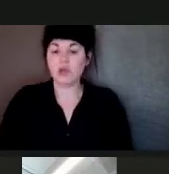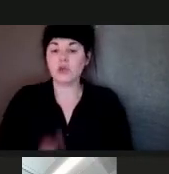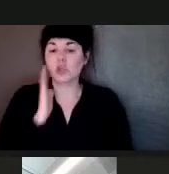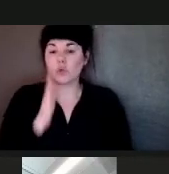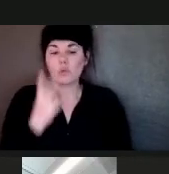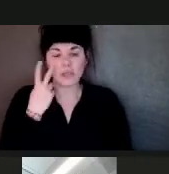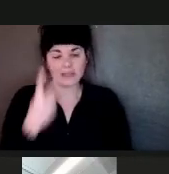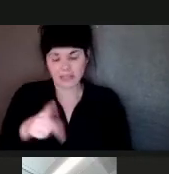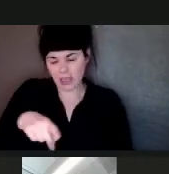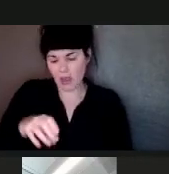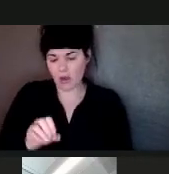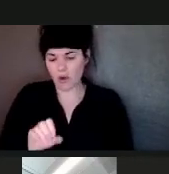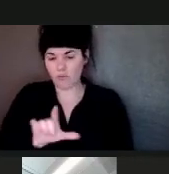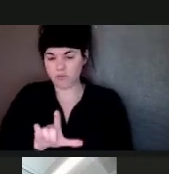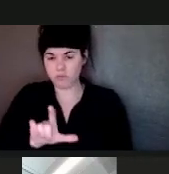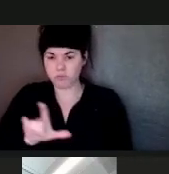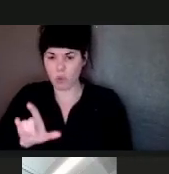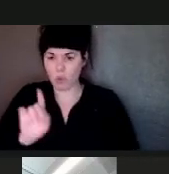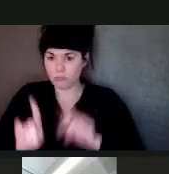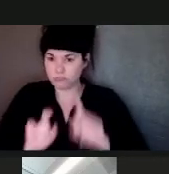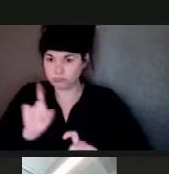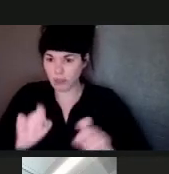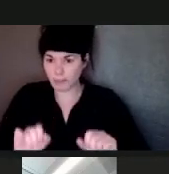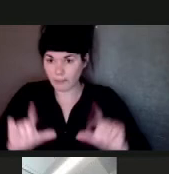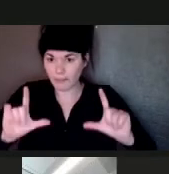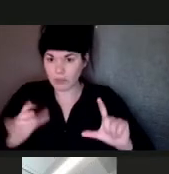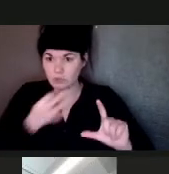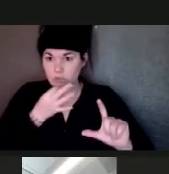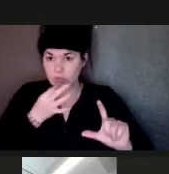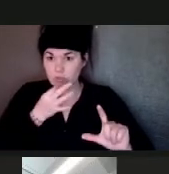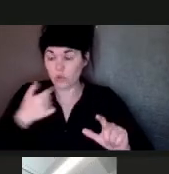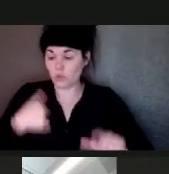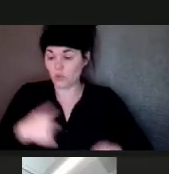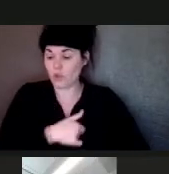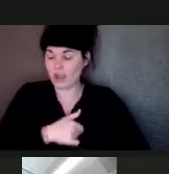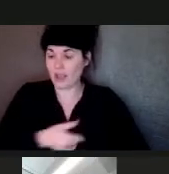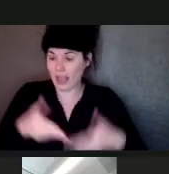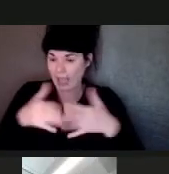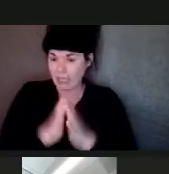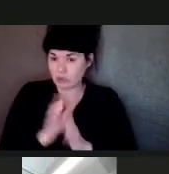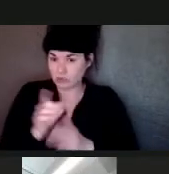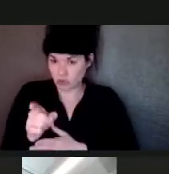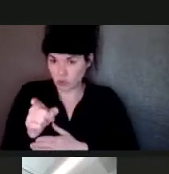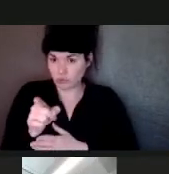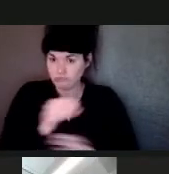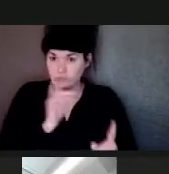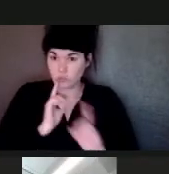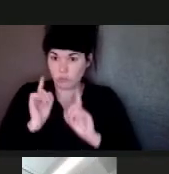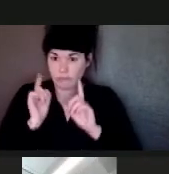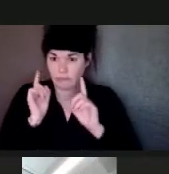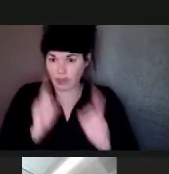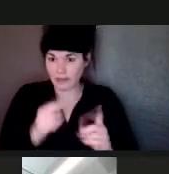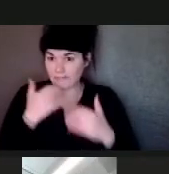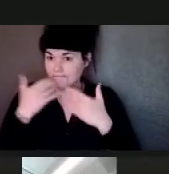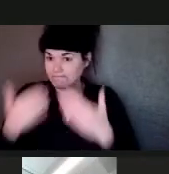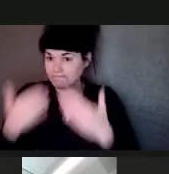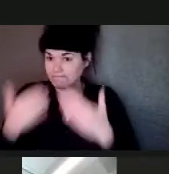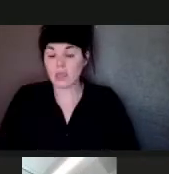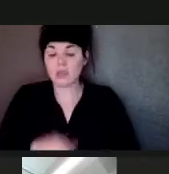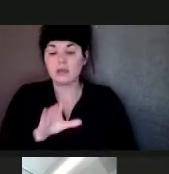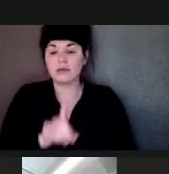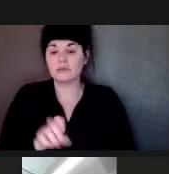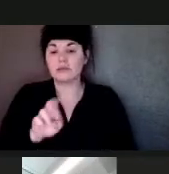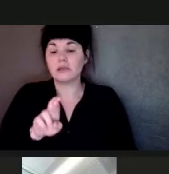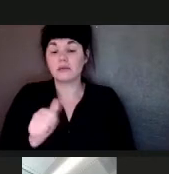please answer those questions and give us the data. So Dr. Rahn, without any further ado, I'm going to turn it over to you. Welcome. As